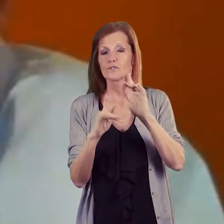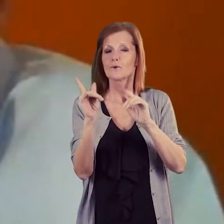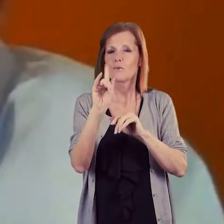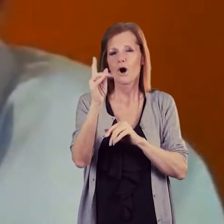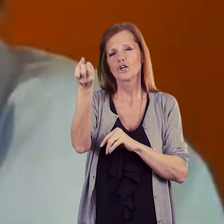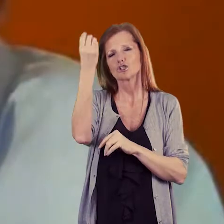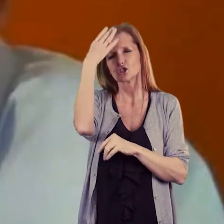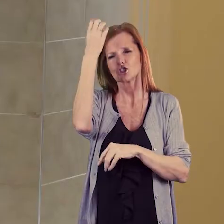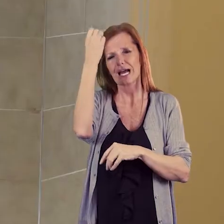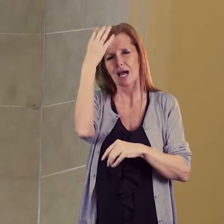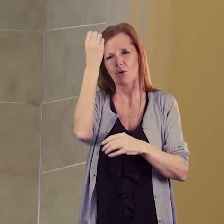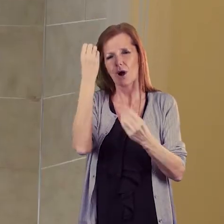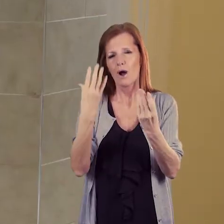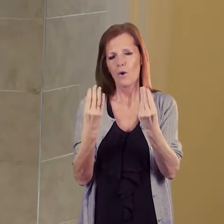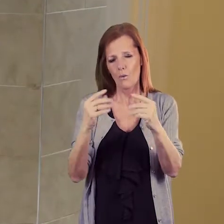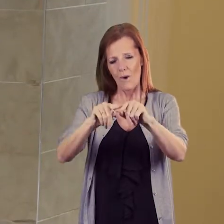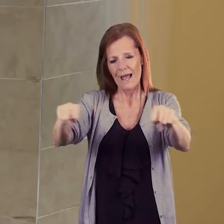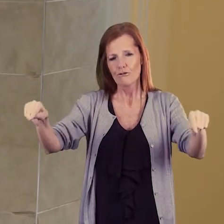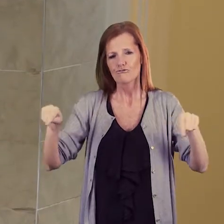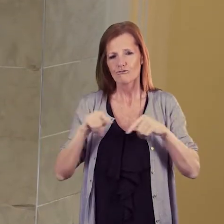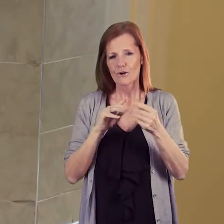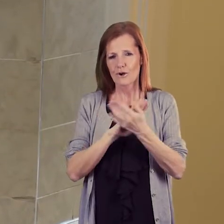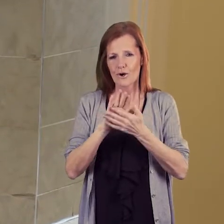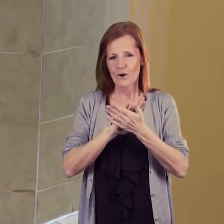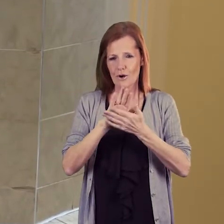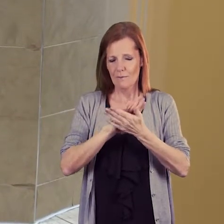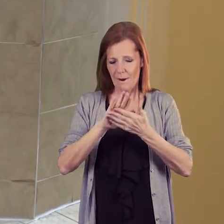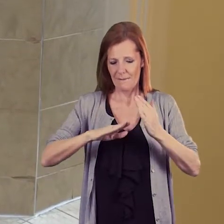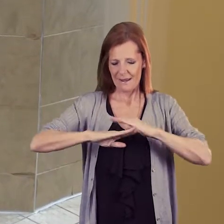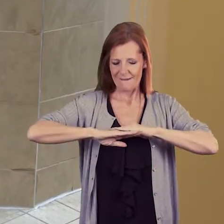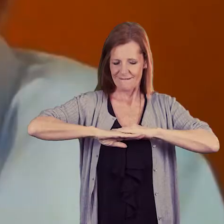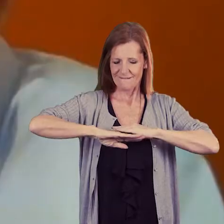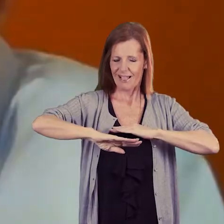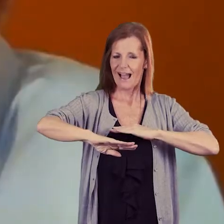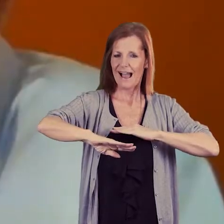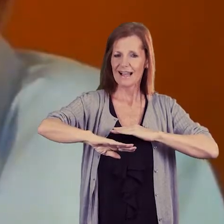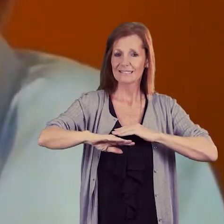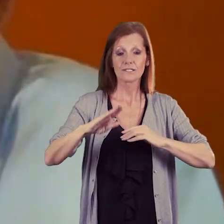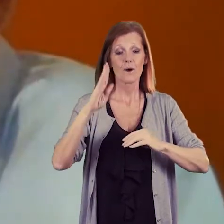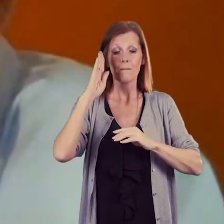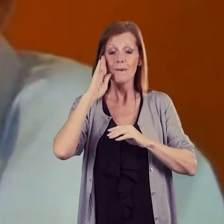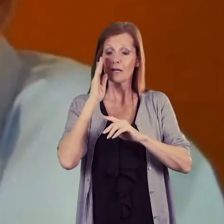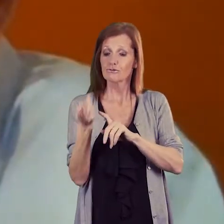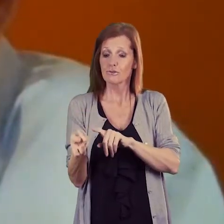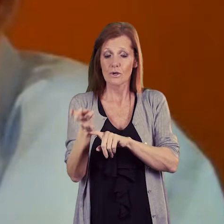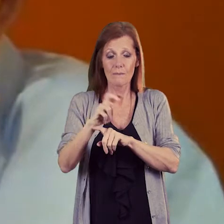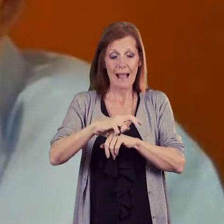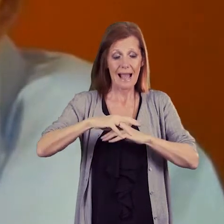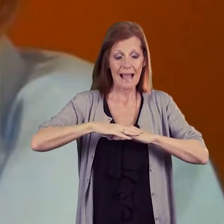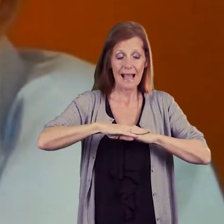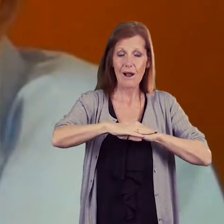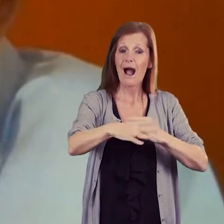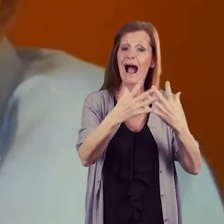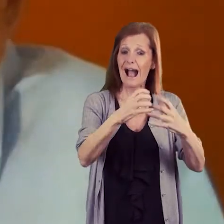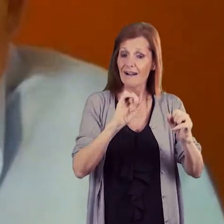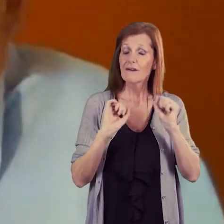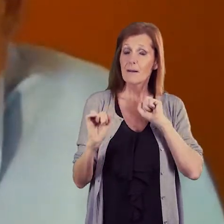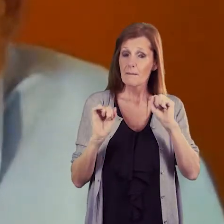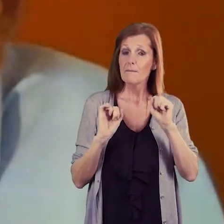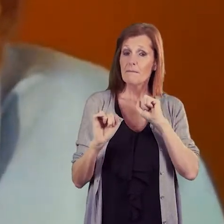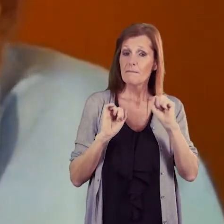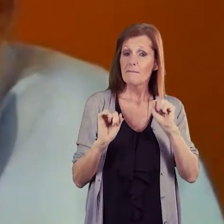wet area shower, which so you can go straight out of the bedroom, straight into the wet area shower. There is a bath